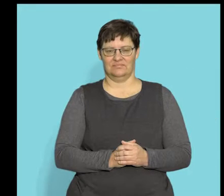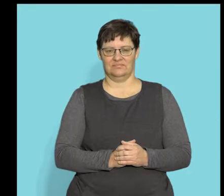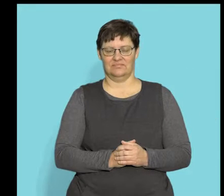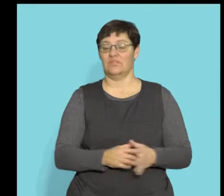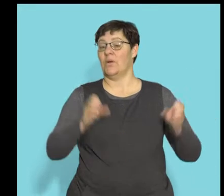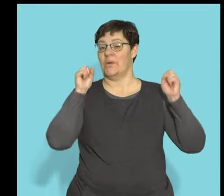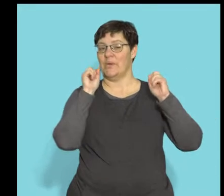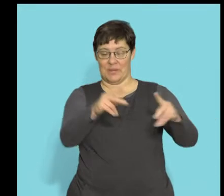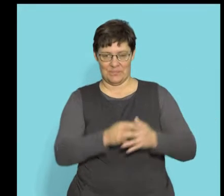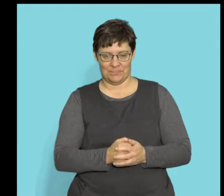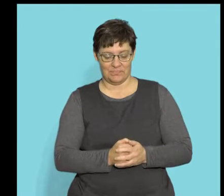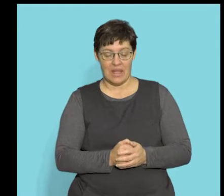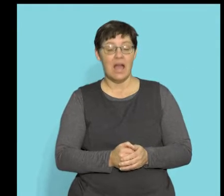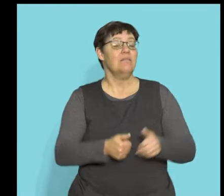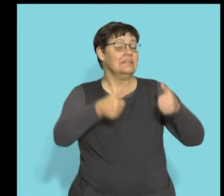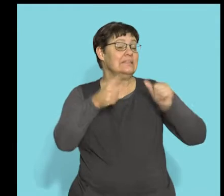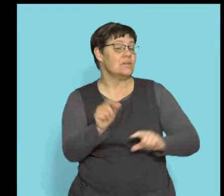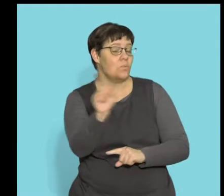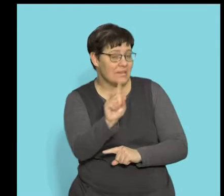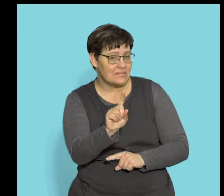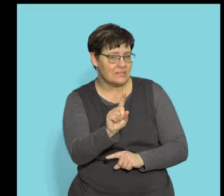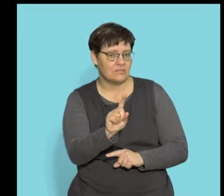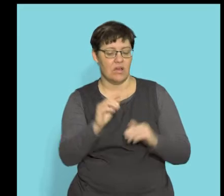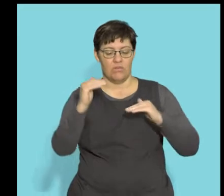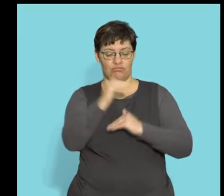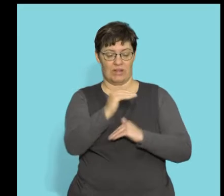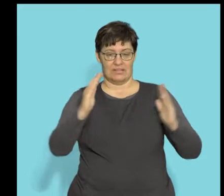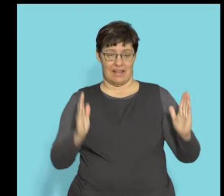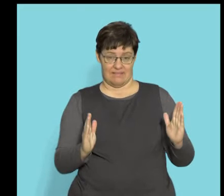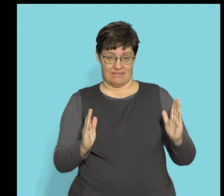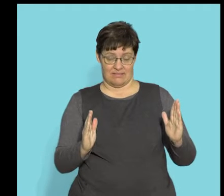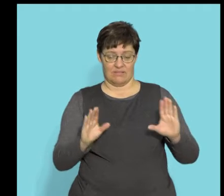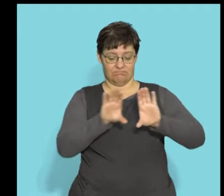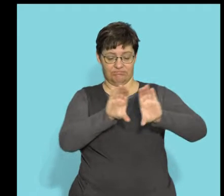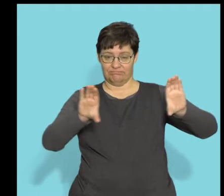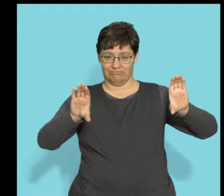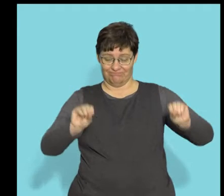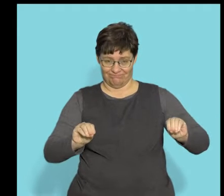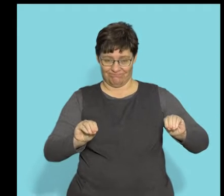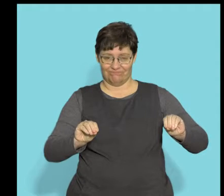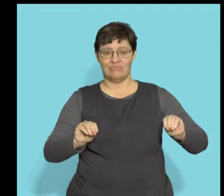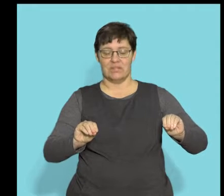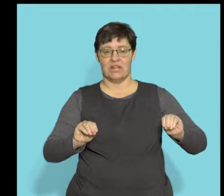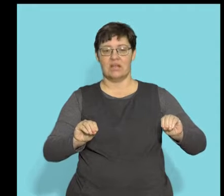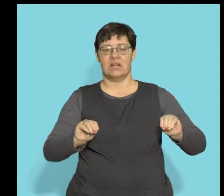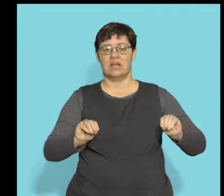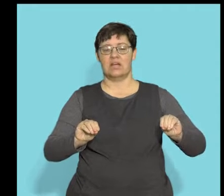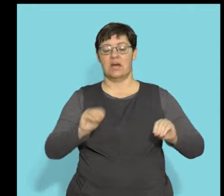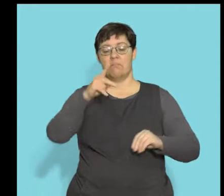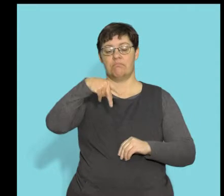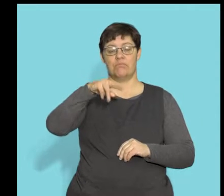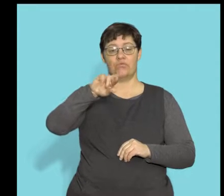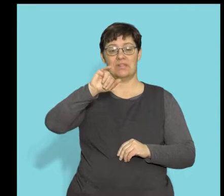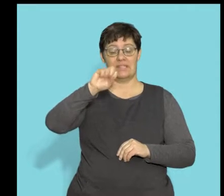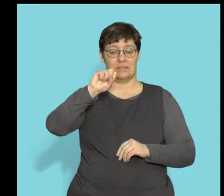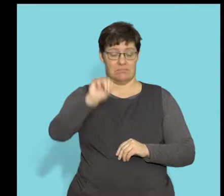Great, guys, so the next one is the volume of a rectangular prism. We first need to calculate the area